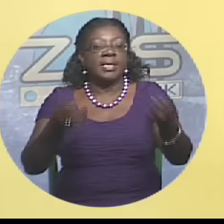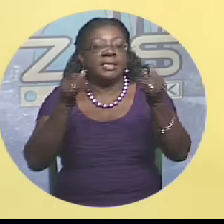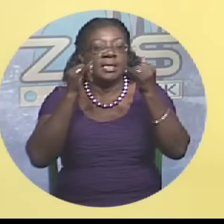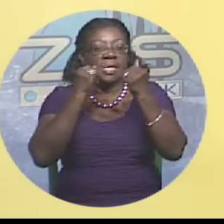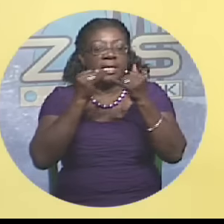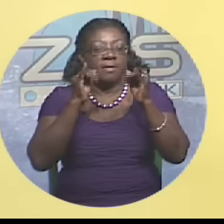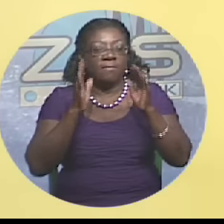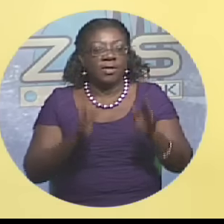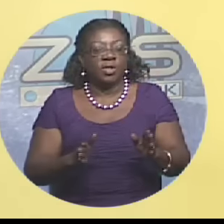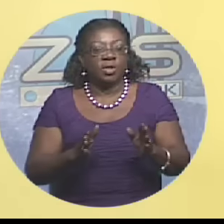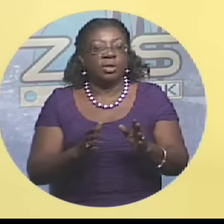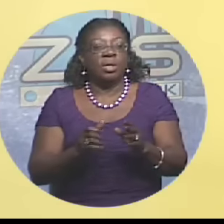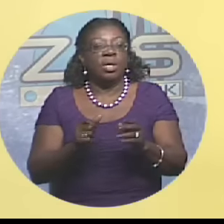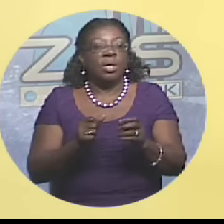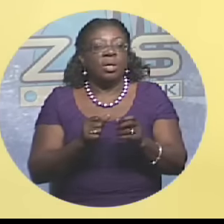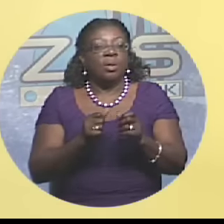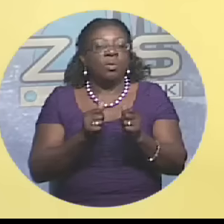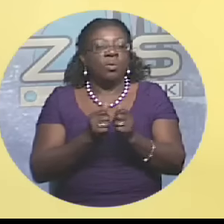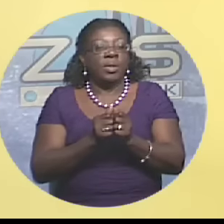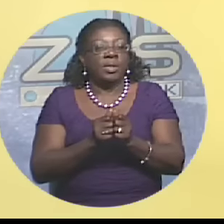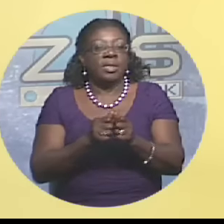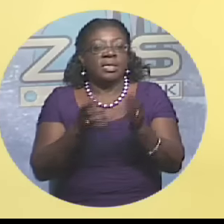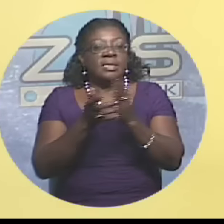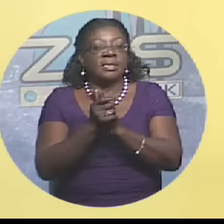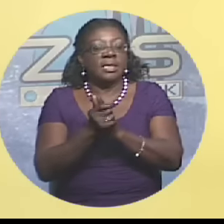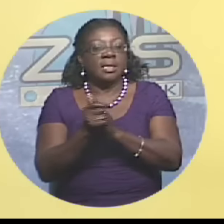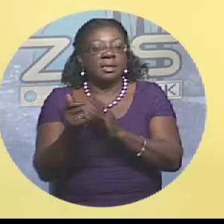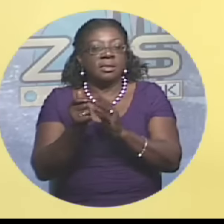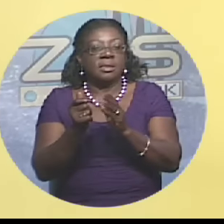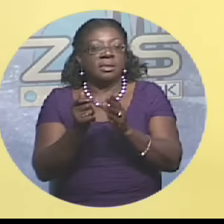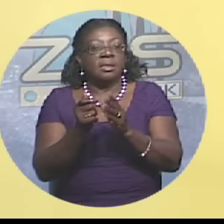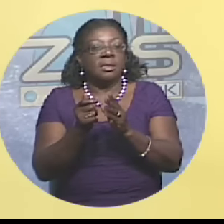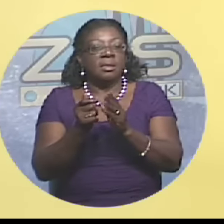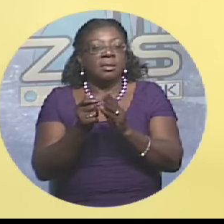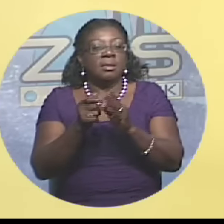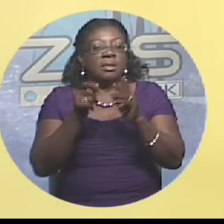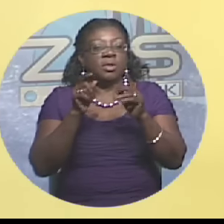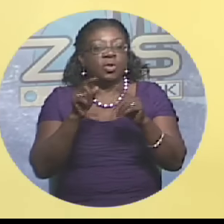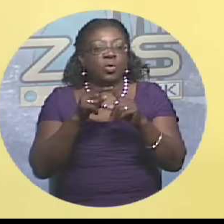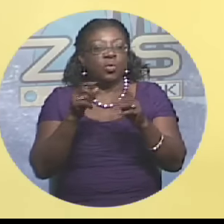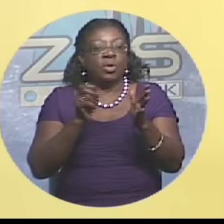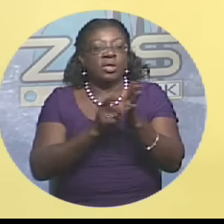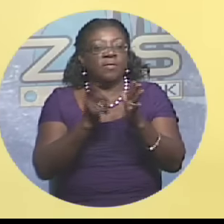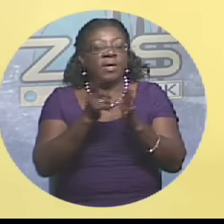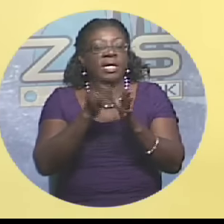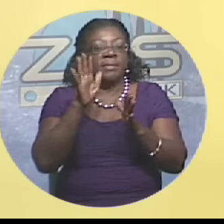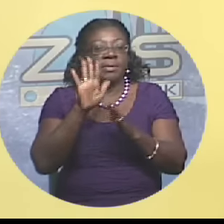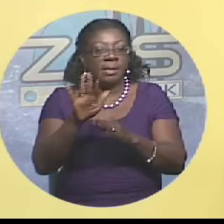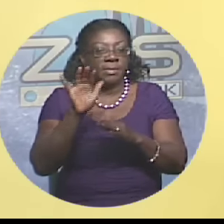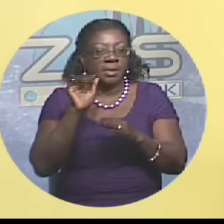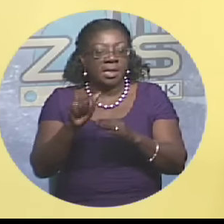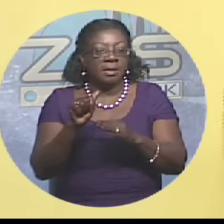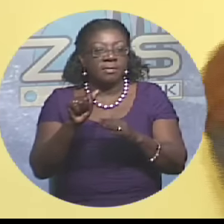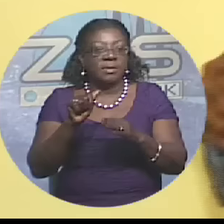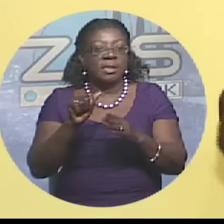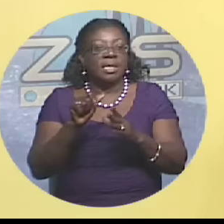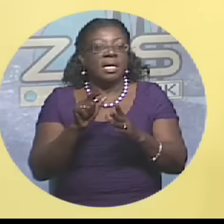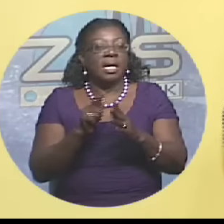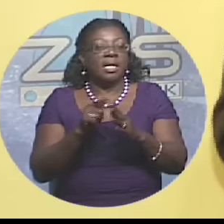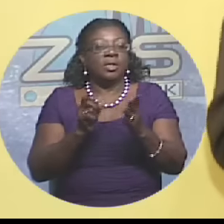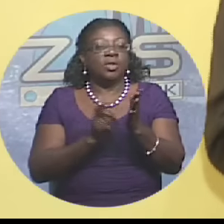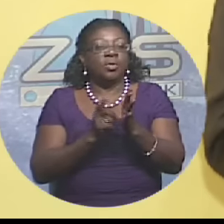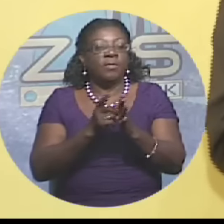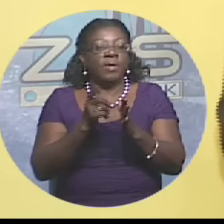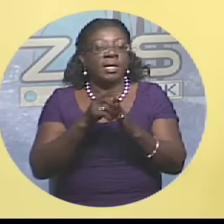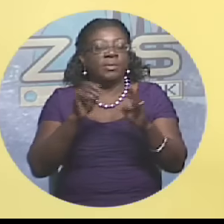individuals who participate in an upskilling the requisite skills to develop themselves and ultimately to